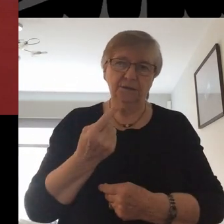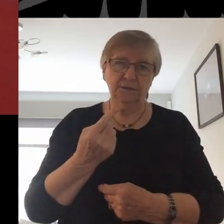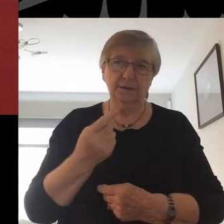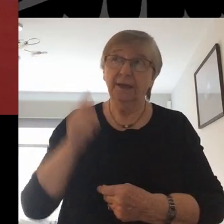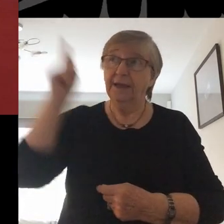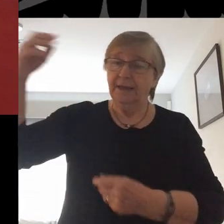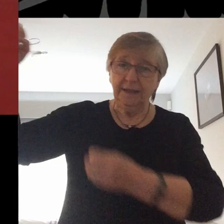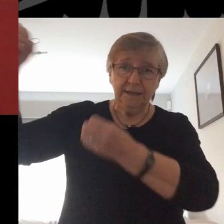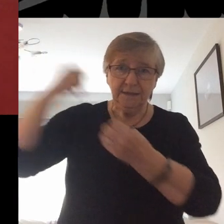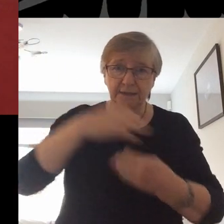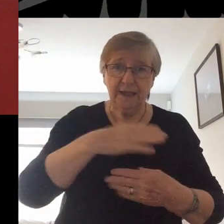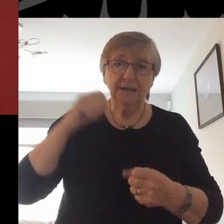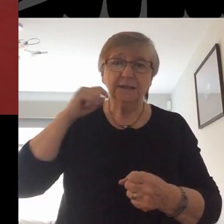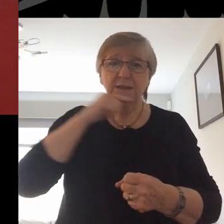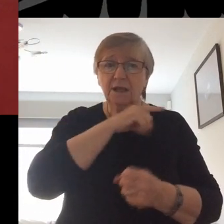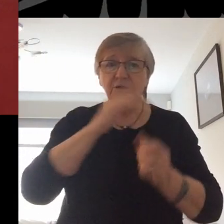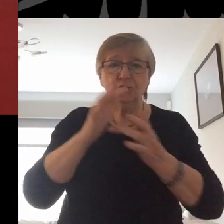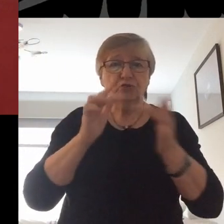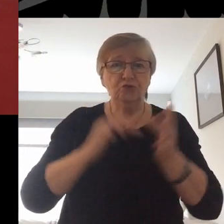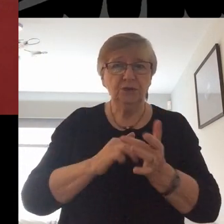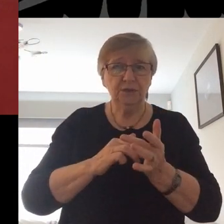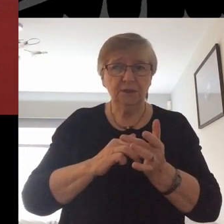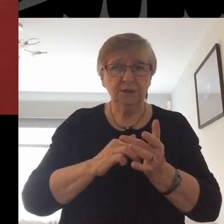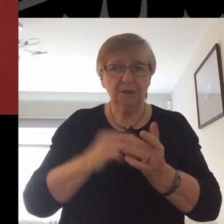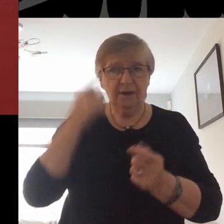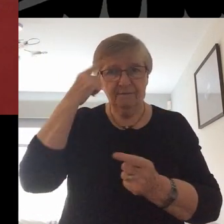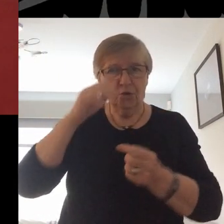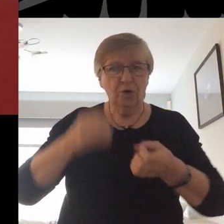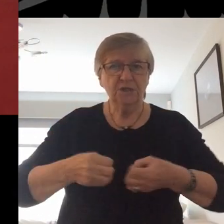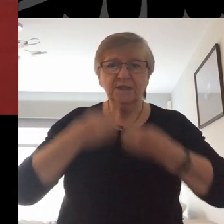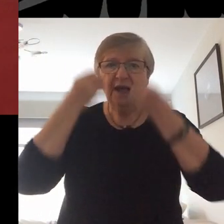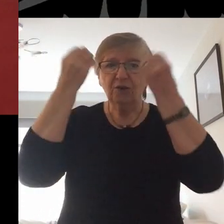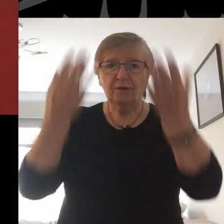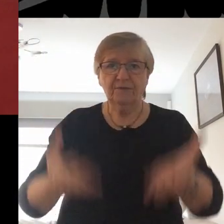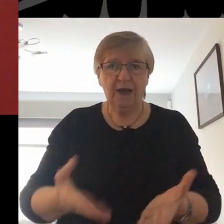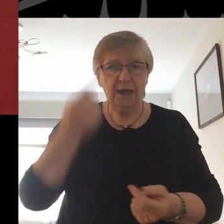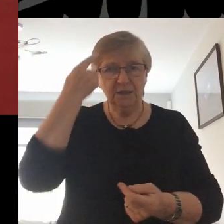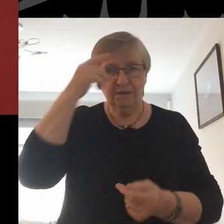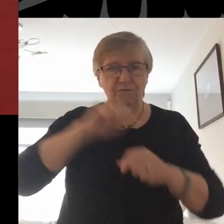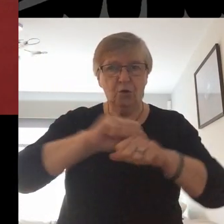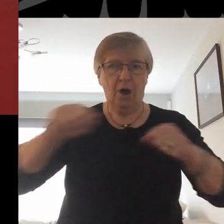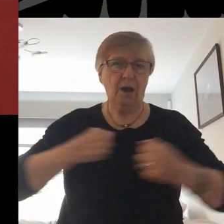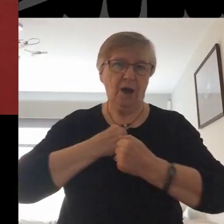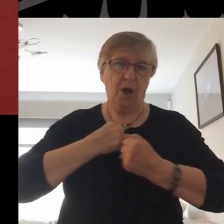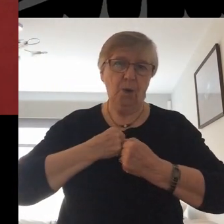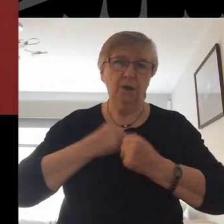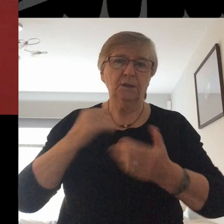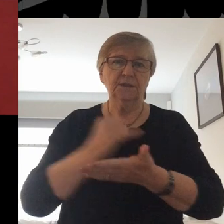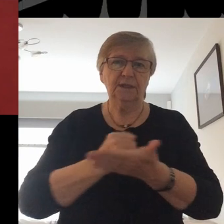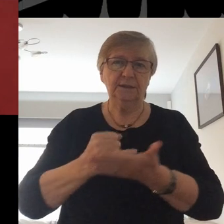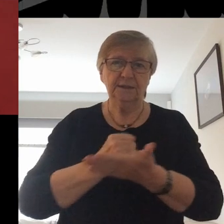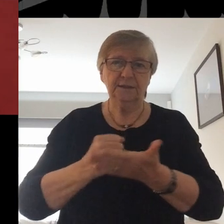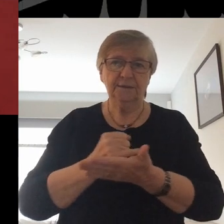his Son as an atoning sacrifice for our sins."